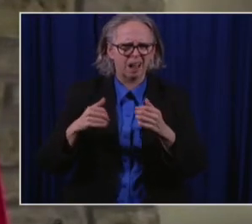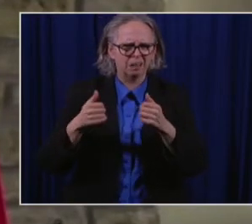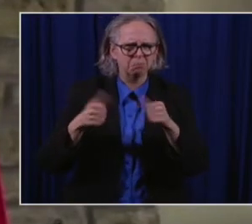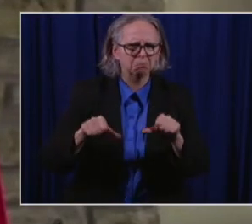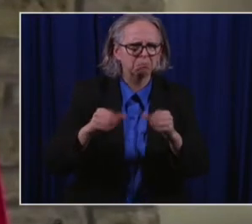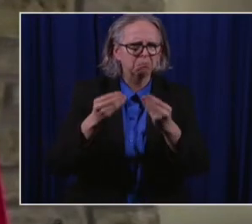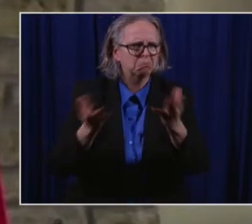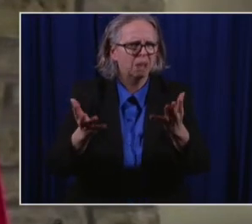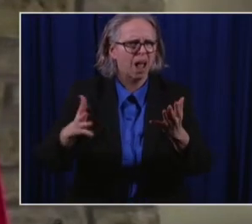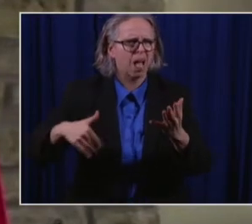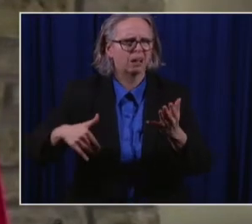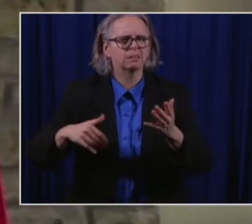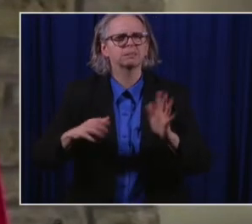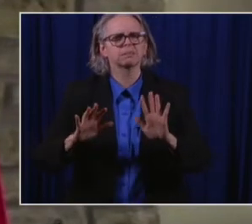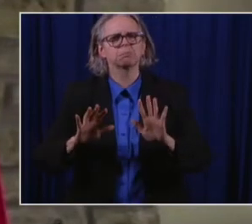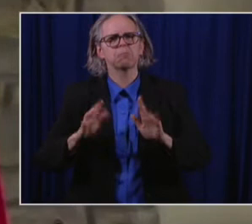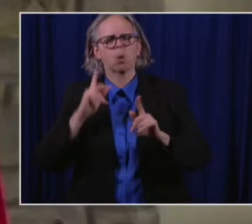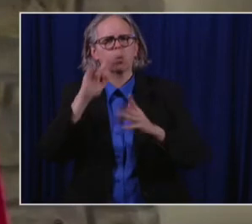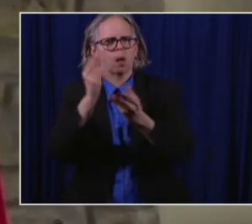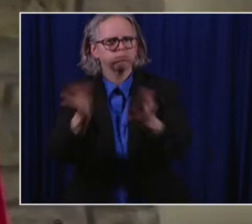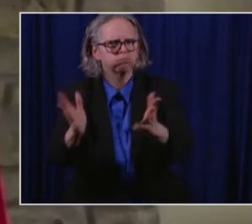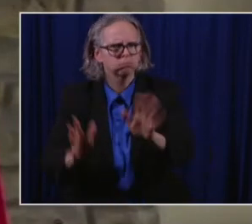and look,